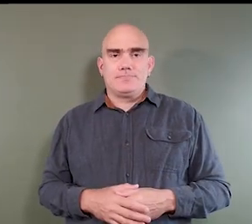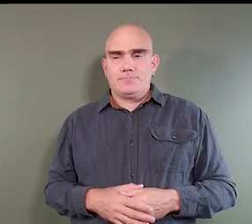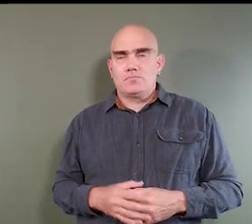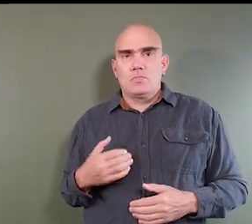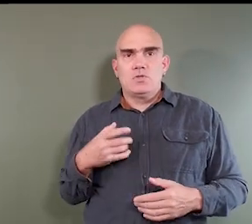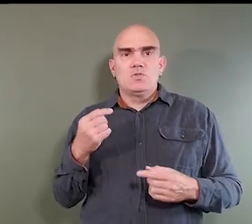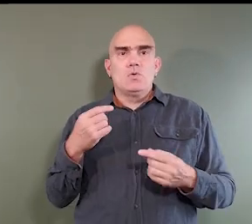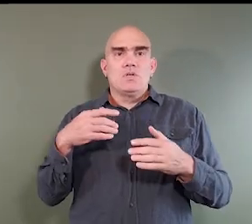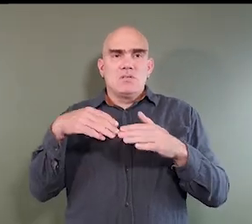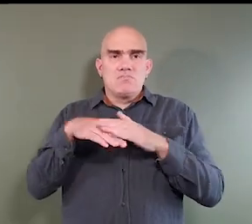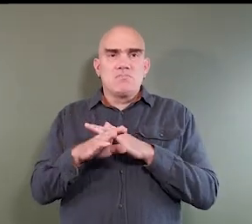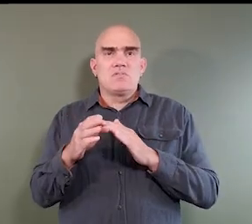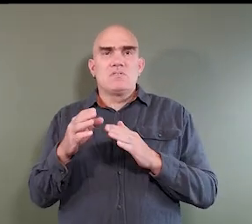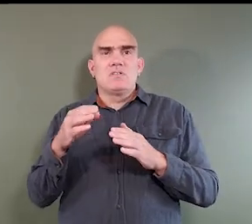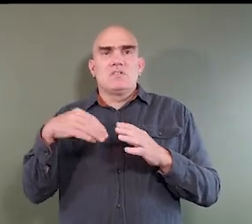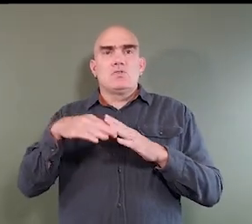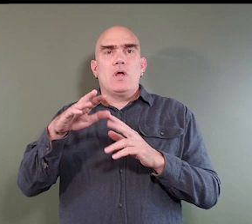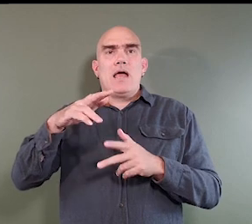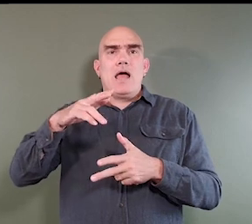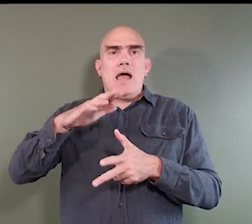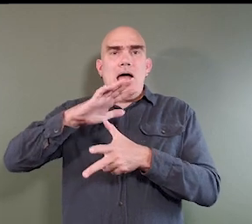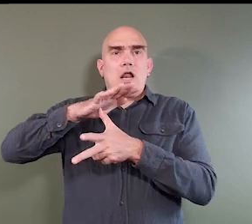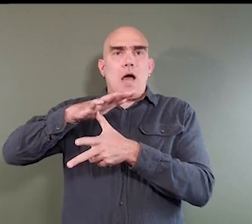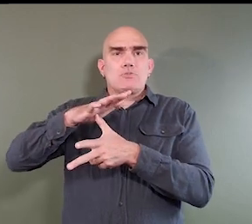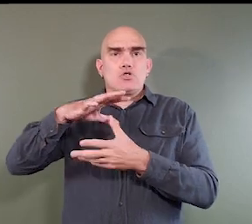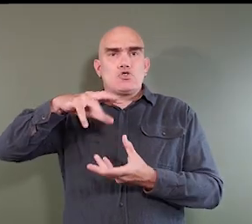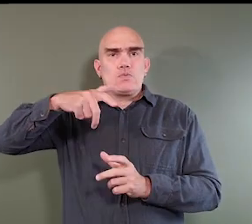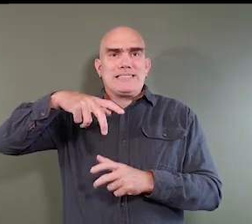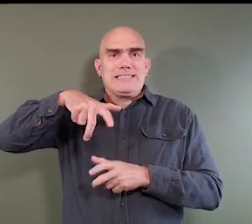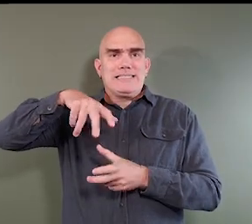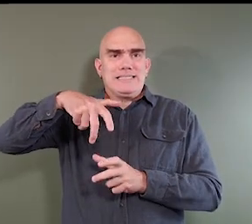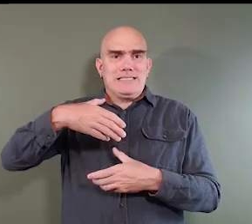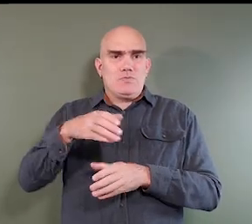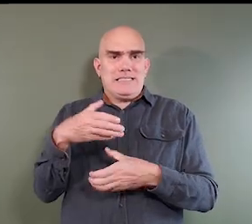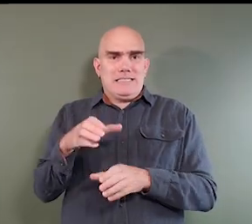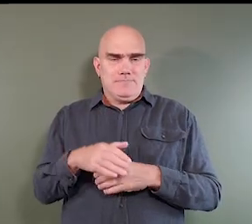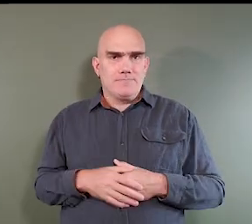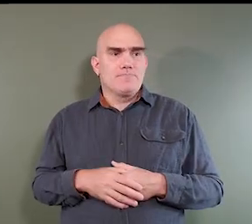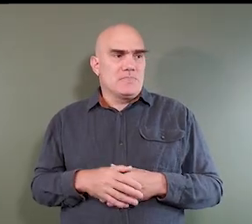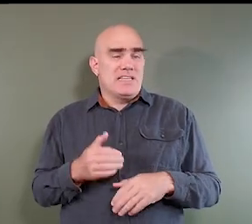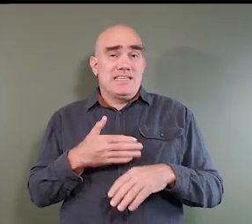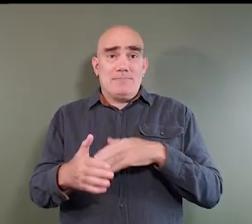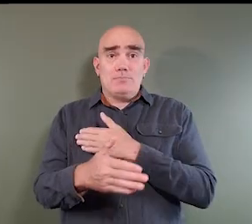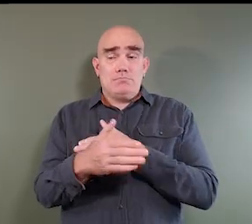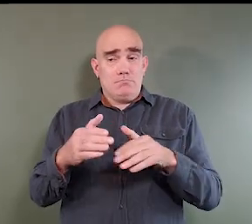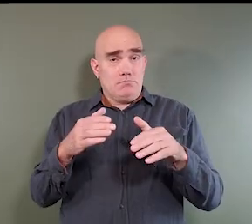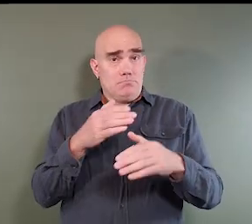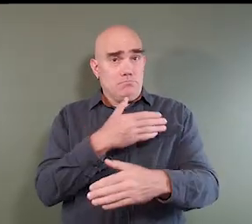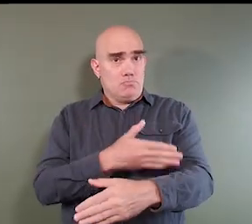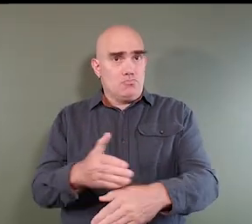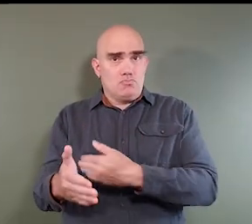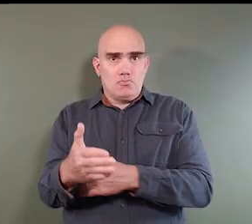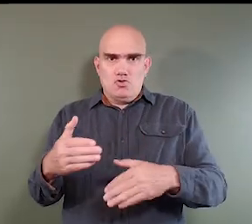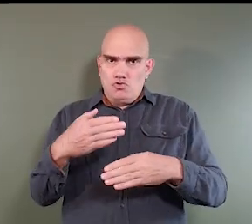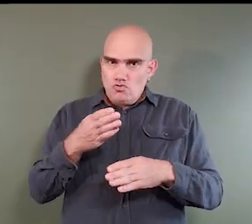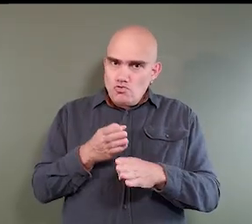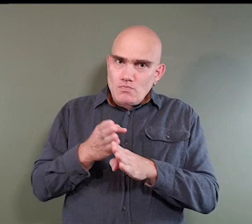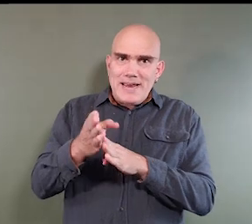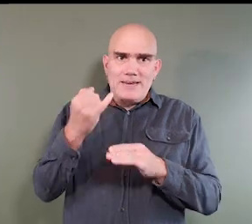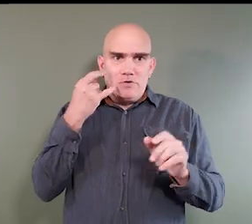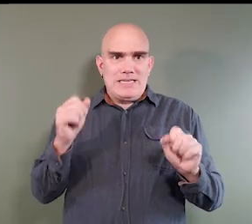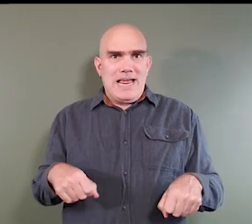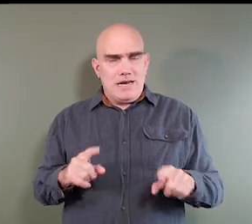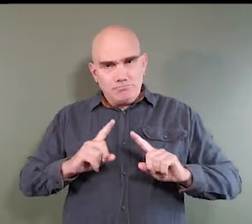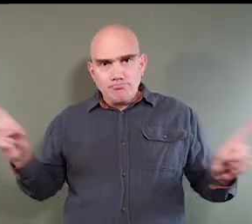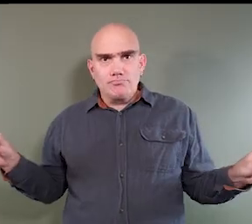do our helicopter twists. We're going to rotate all the way through. Keep your arms straight if you can. There we